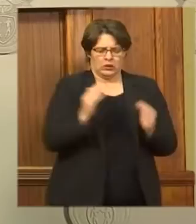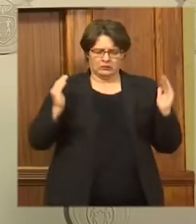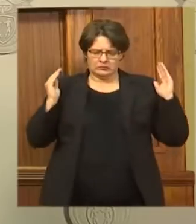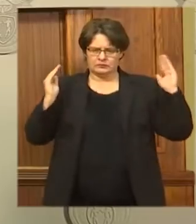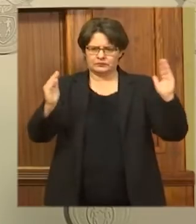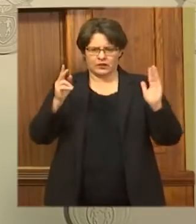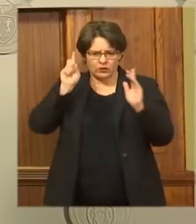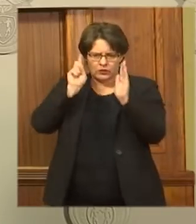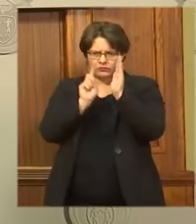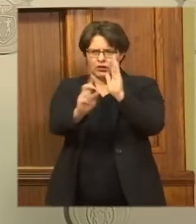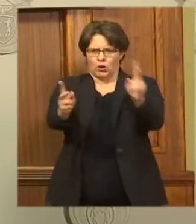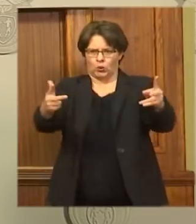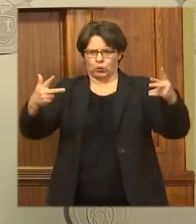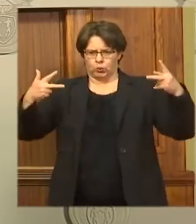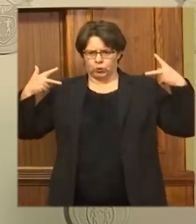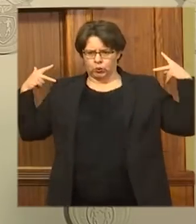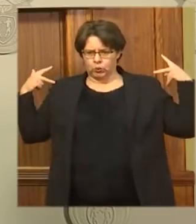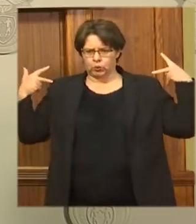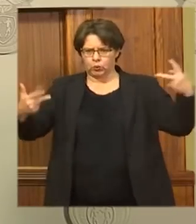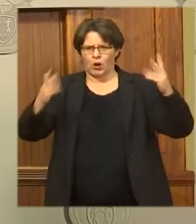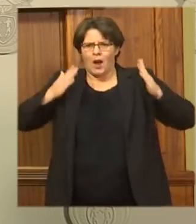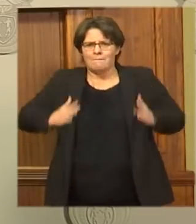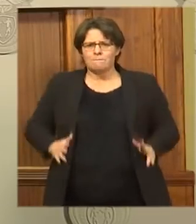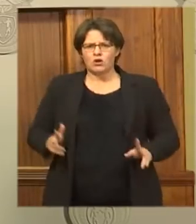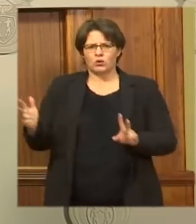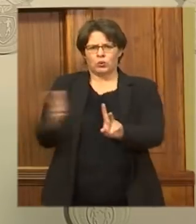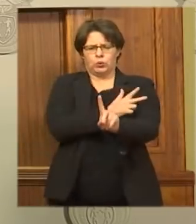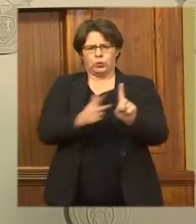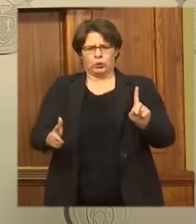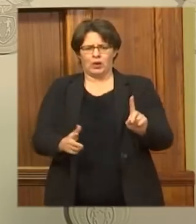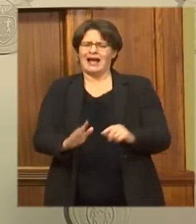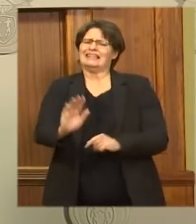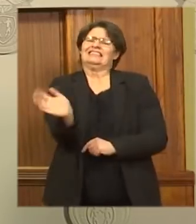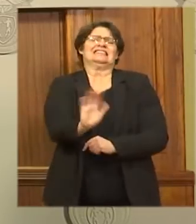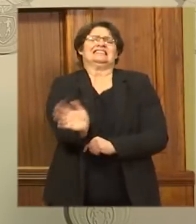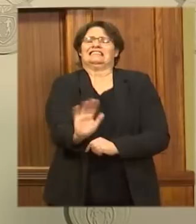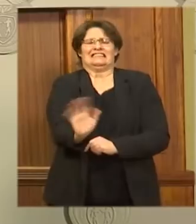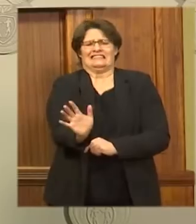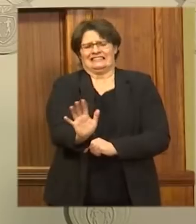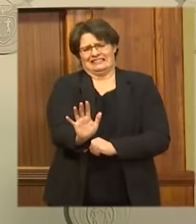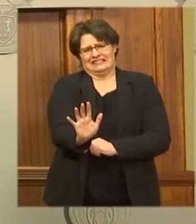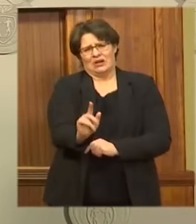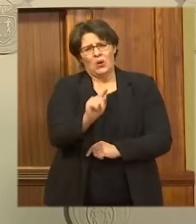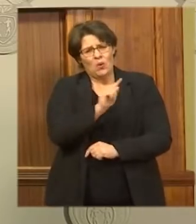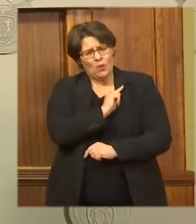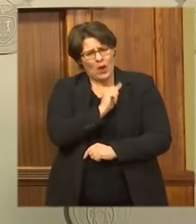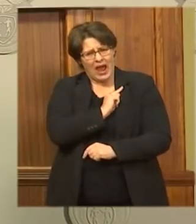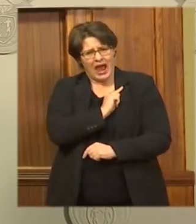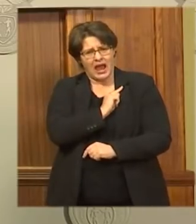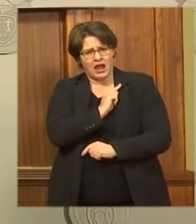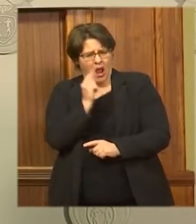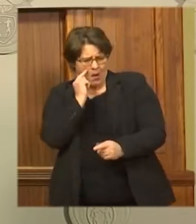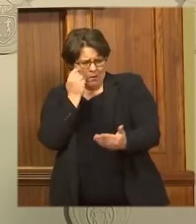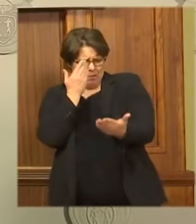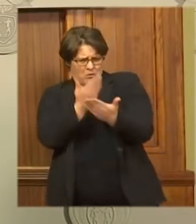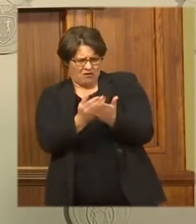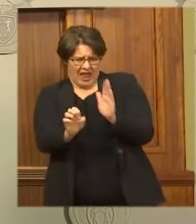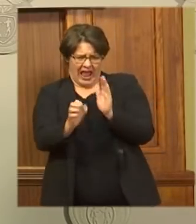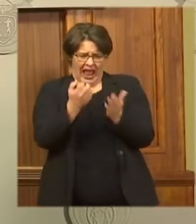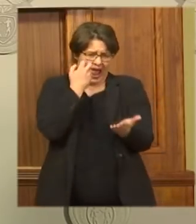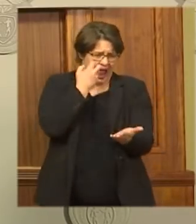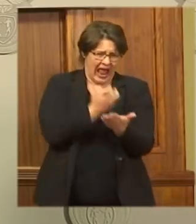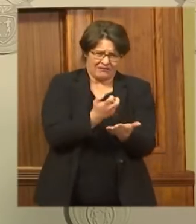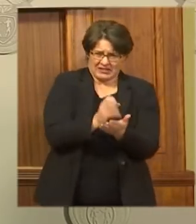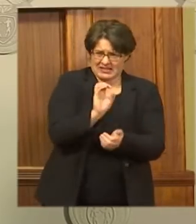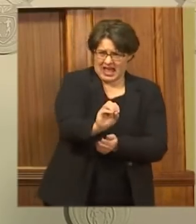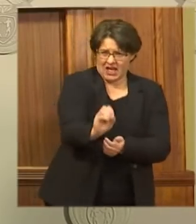tunnels and body spraying, should not be used as they have no proven benefit and